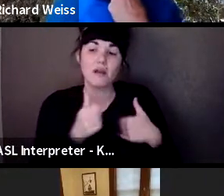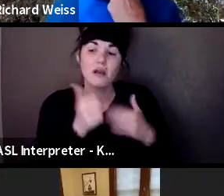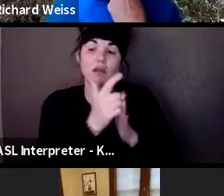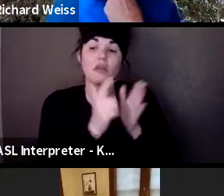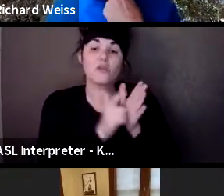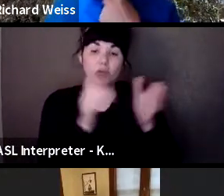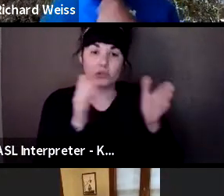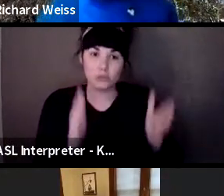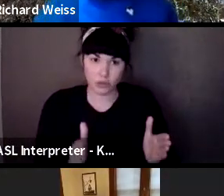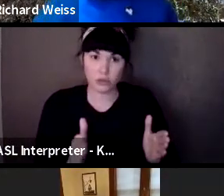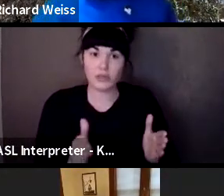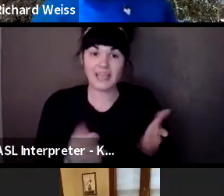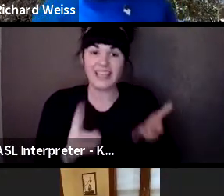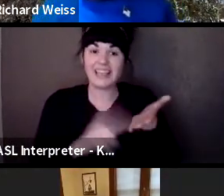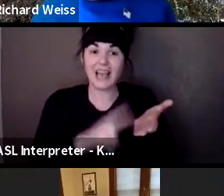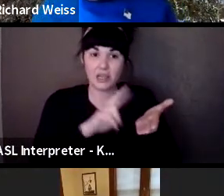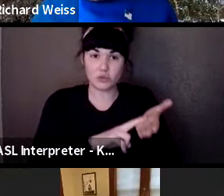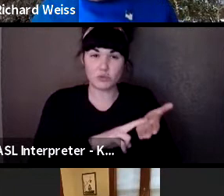point.